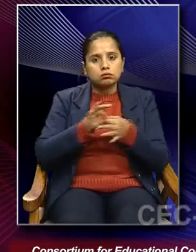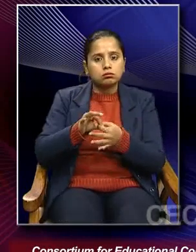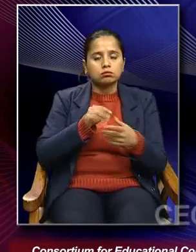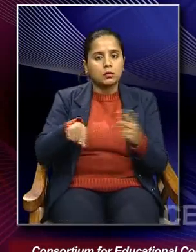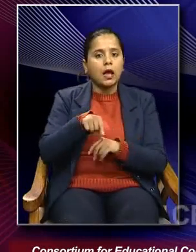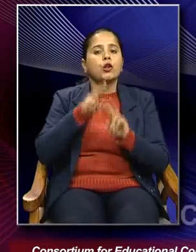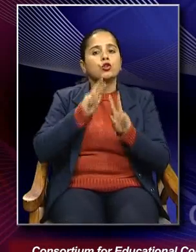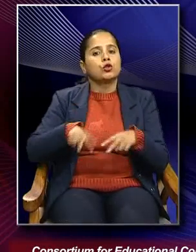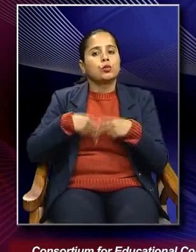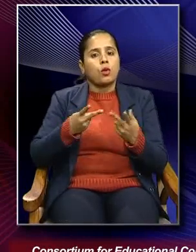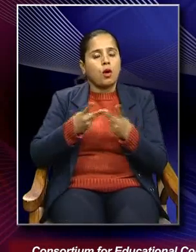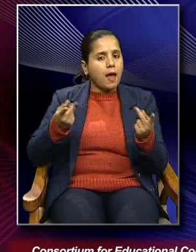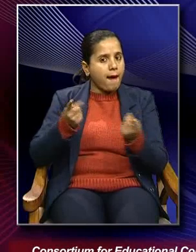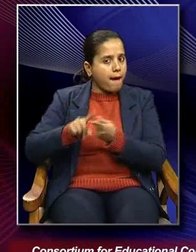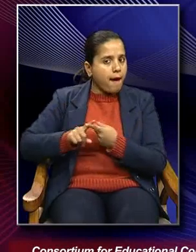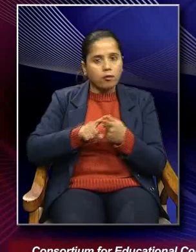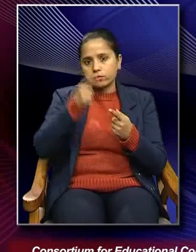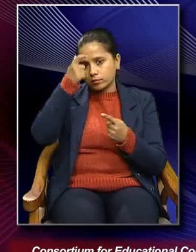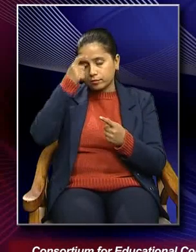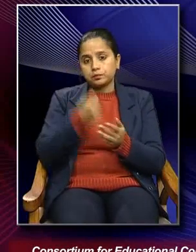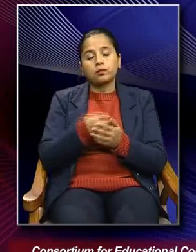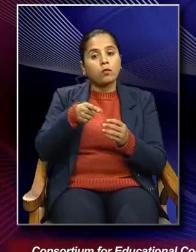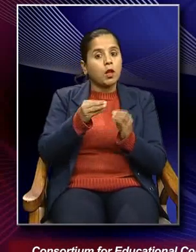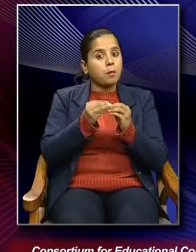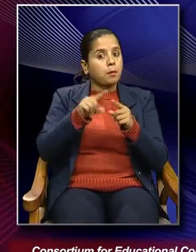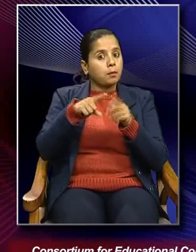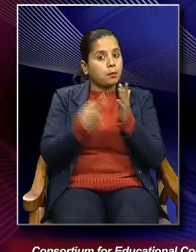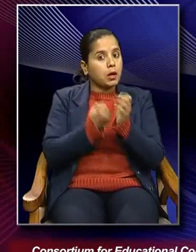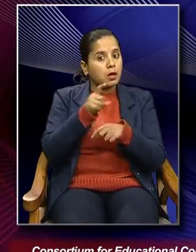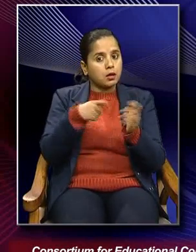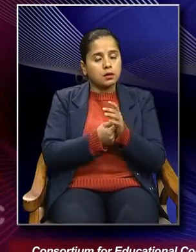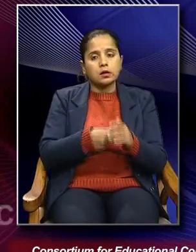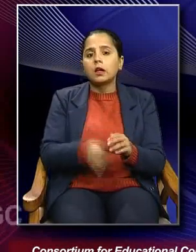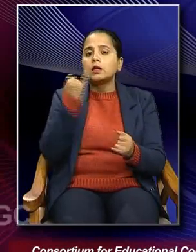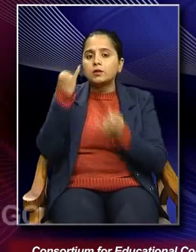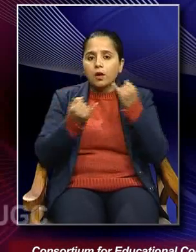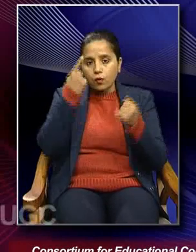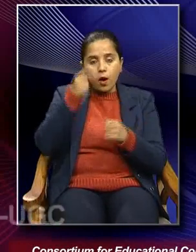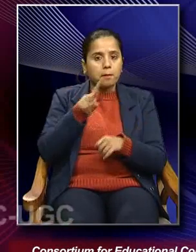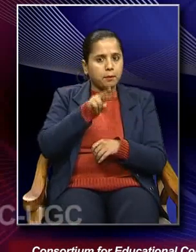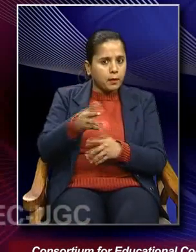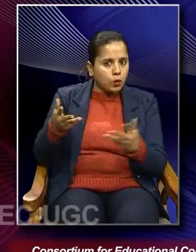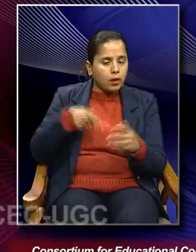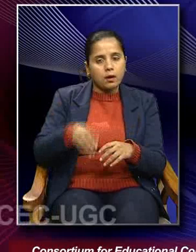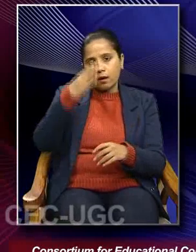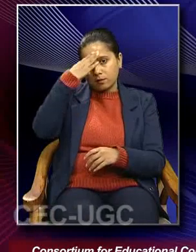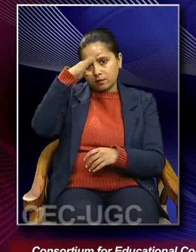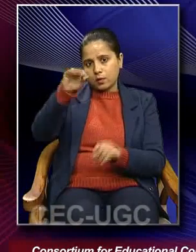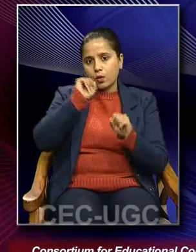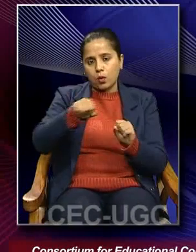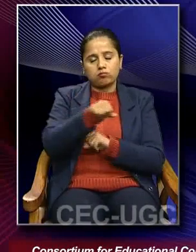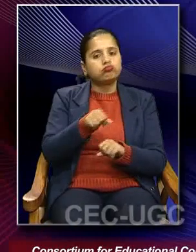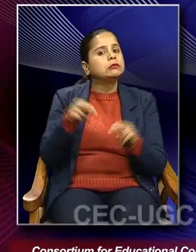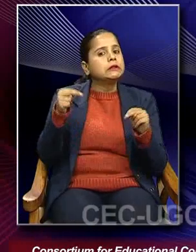of disorder and chaos. For Berger, the search for meaning is anthropological